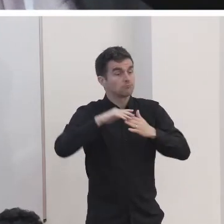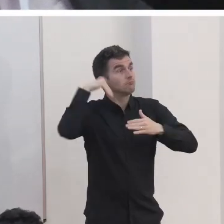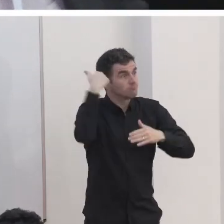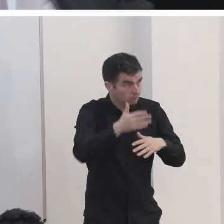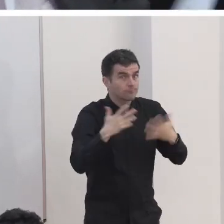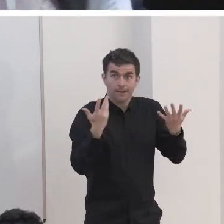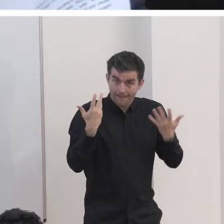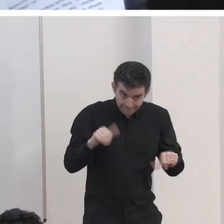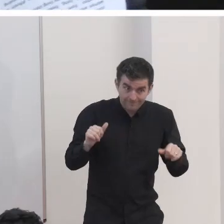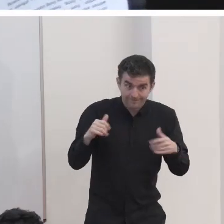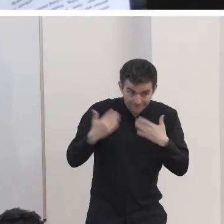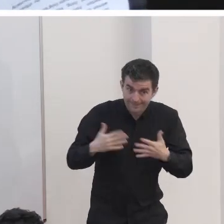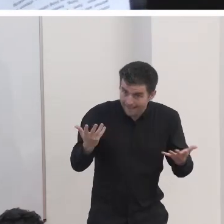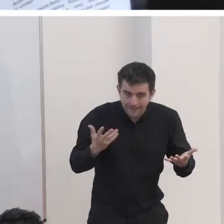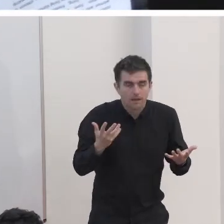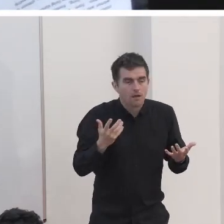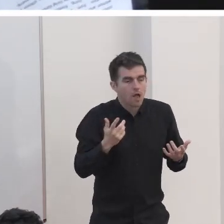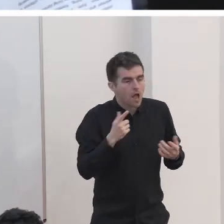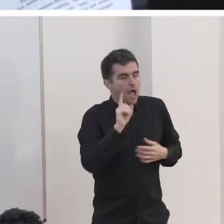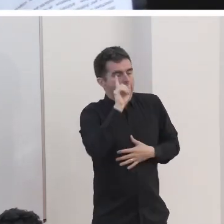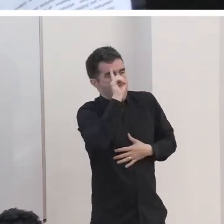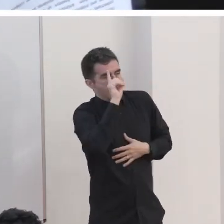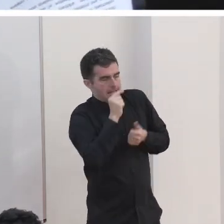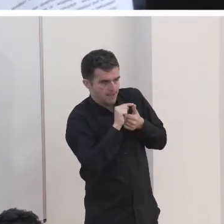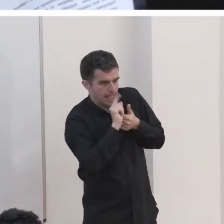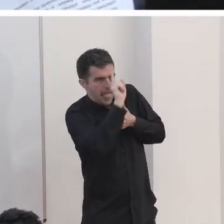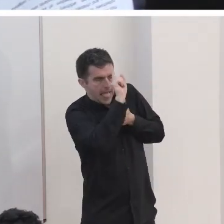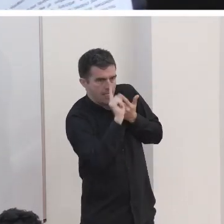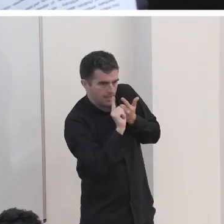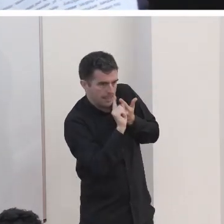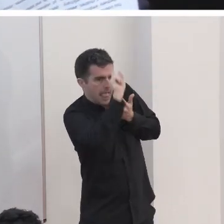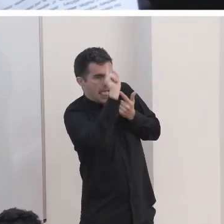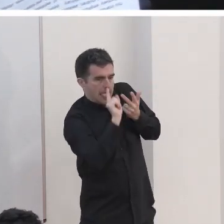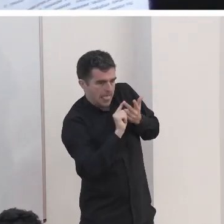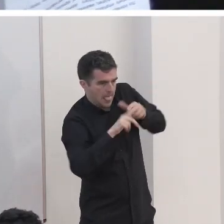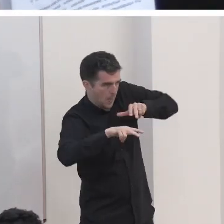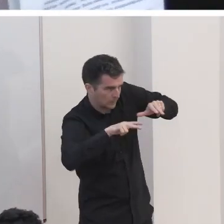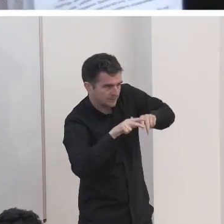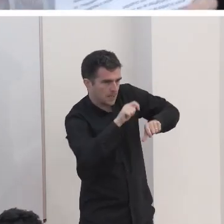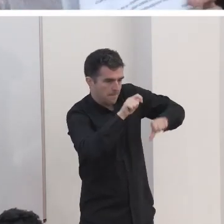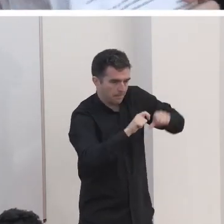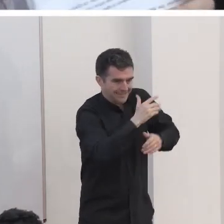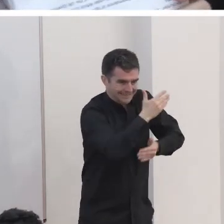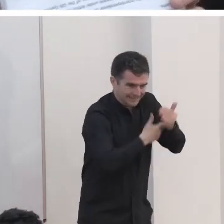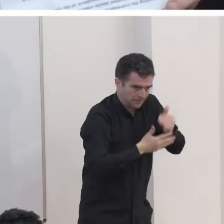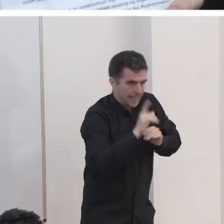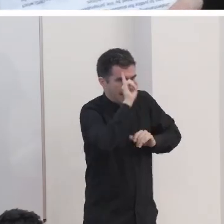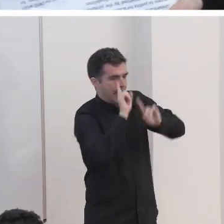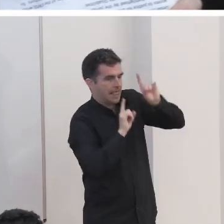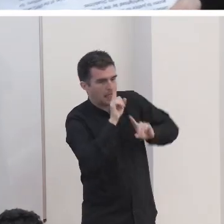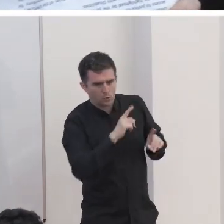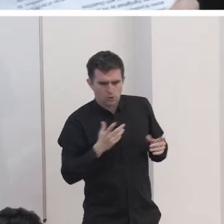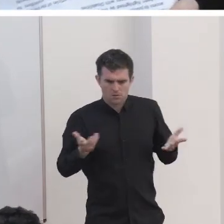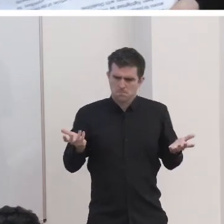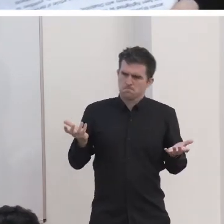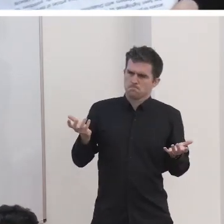something that you think this thing was initiated by us, but it is not going the way we want it to go. That's